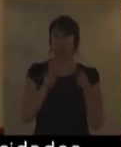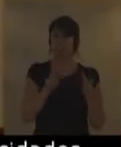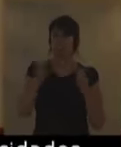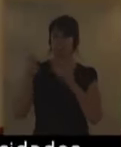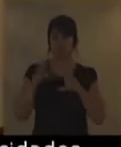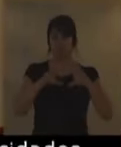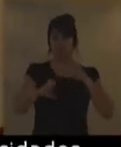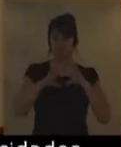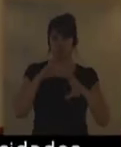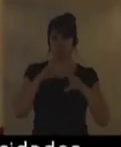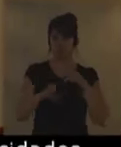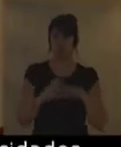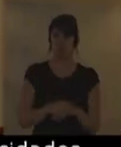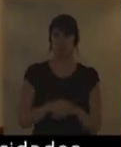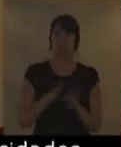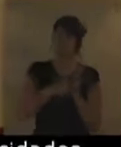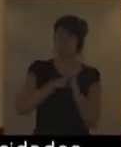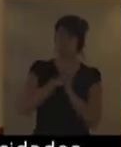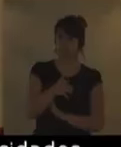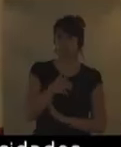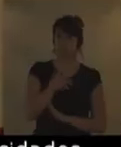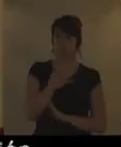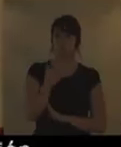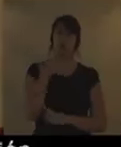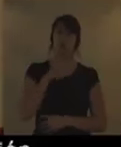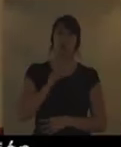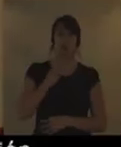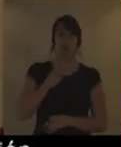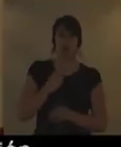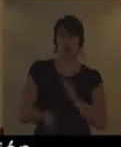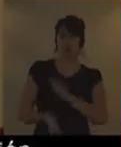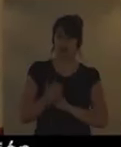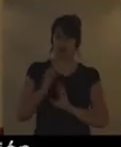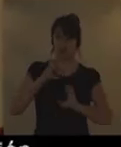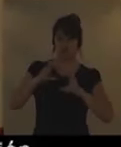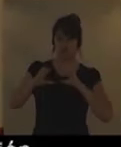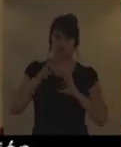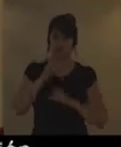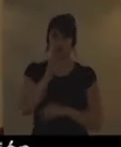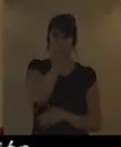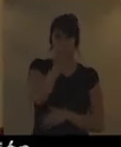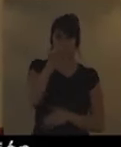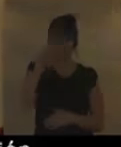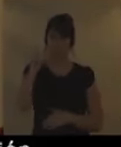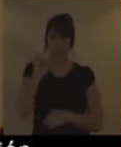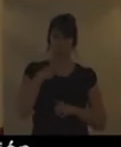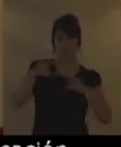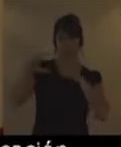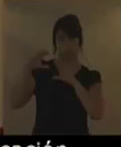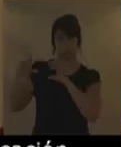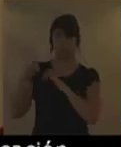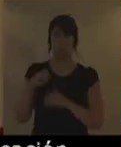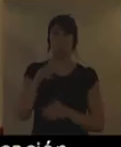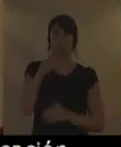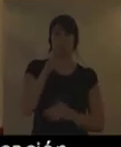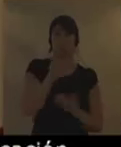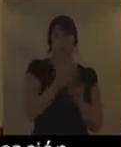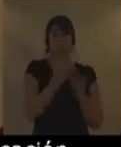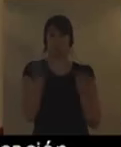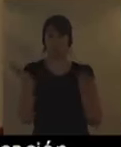So to establish communication with others, it is important to use the same tools,